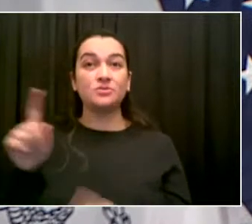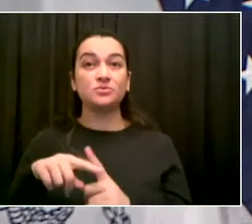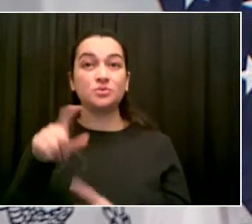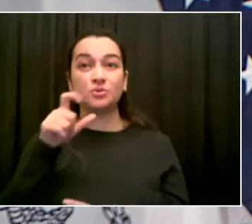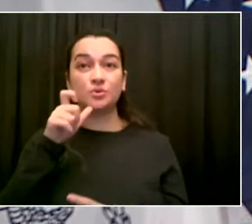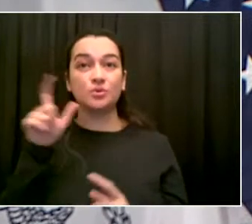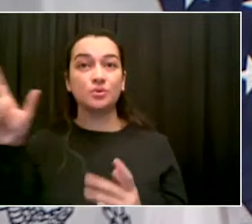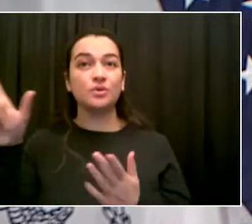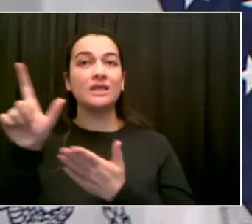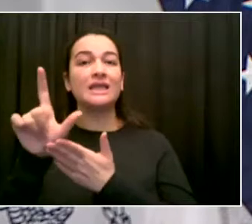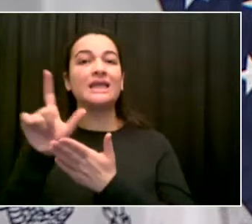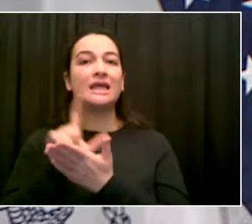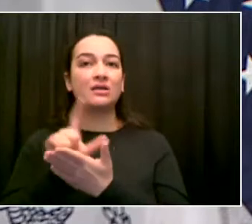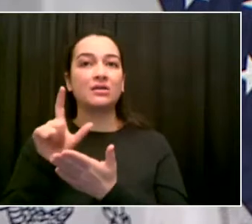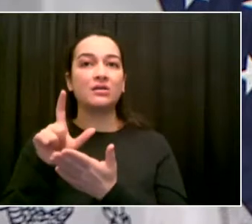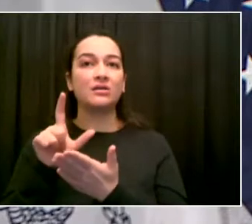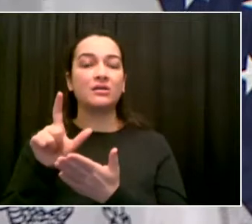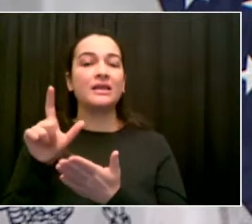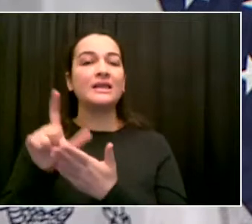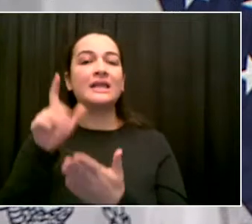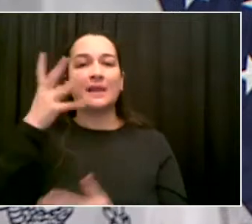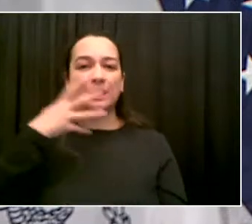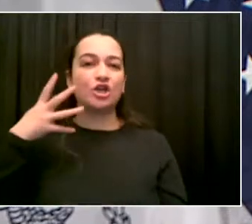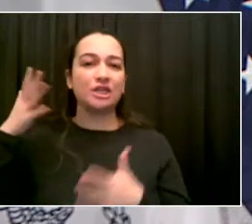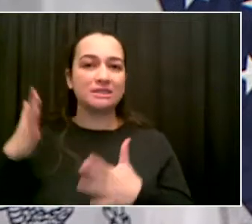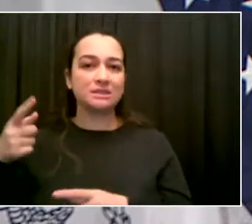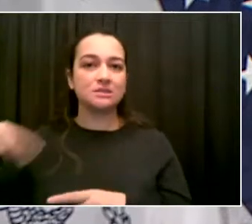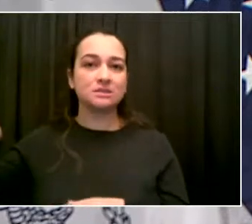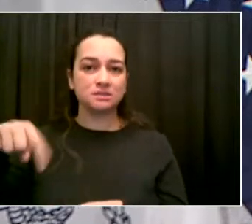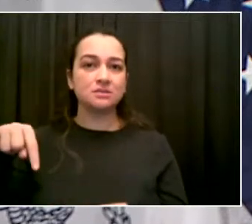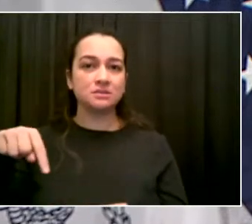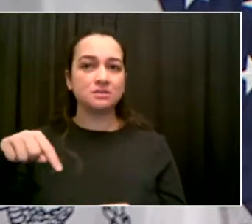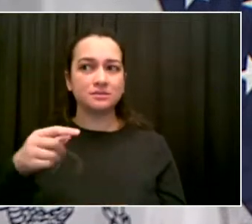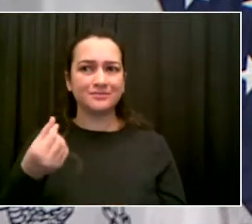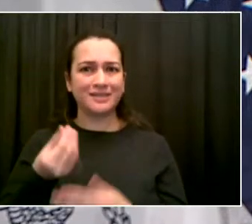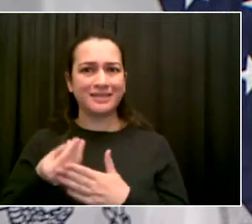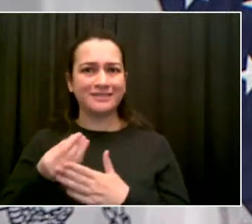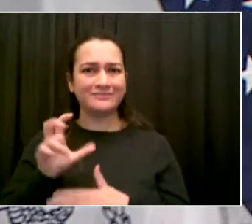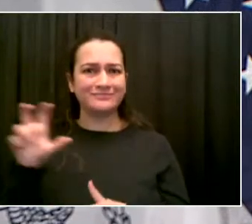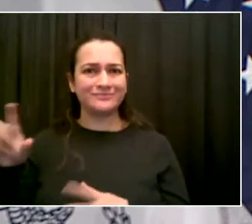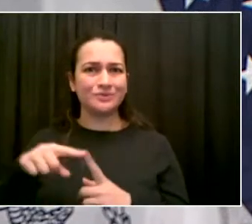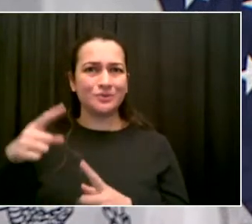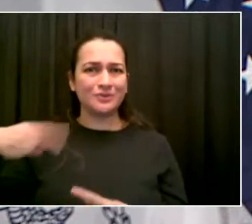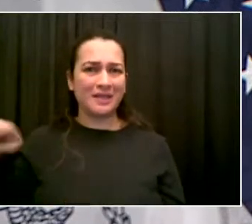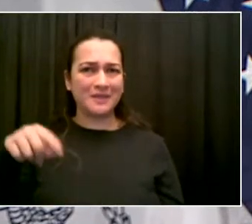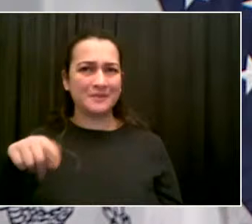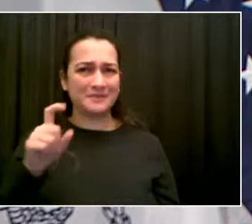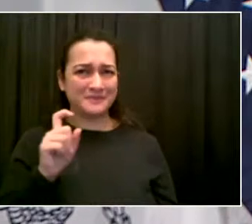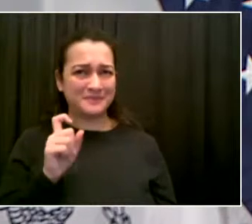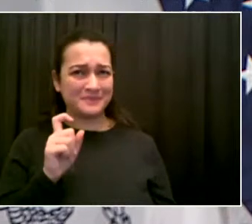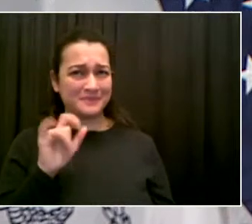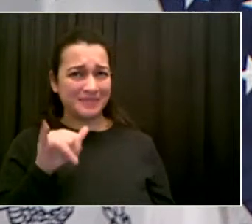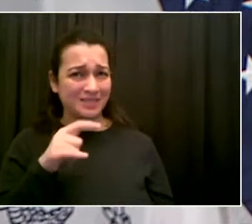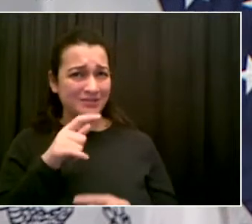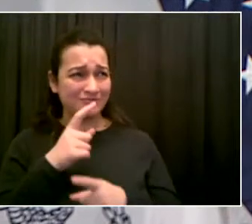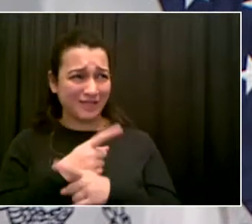terminology. I think the people who are benefiting are New Yorkers. I know the people benefiting are New